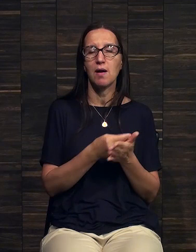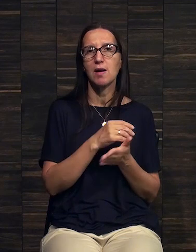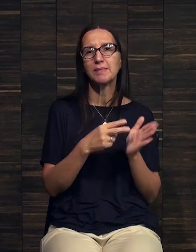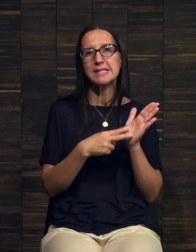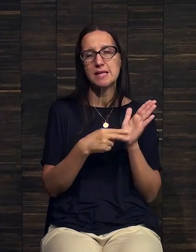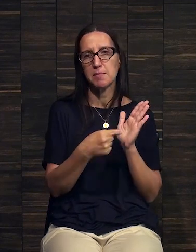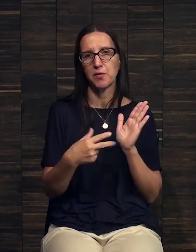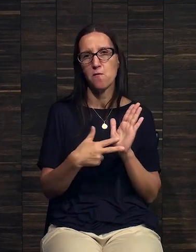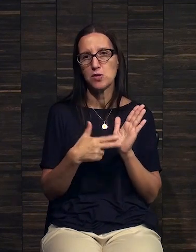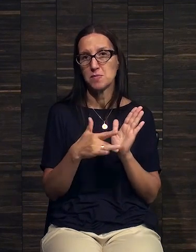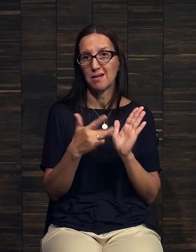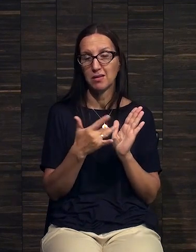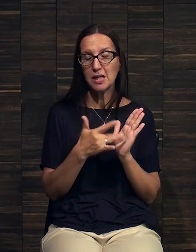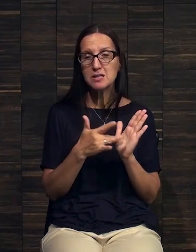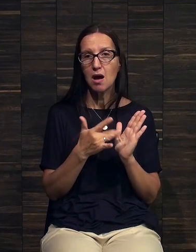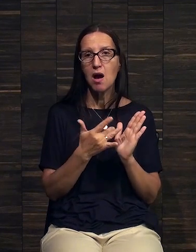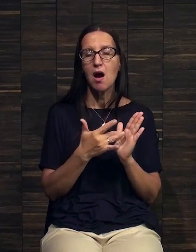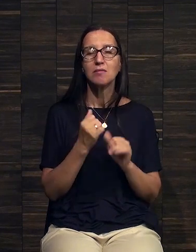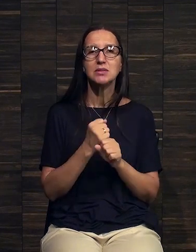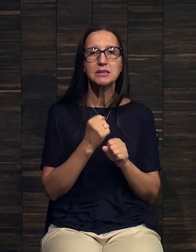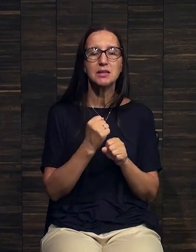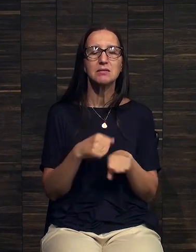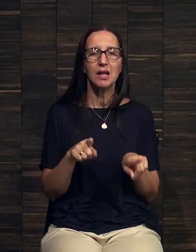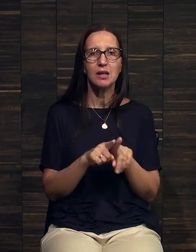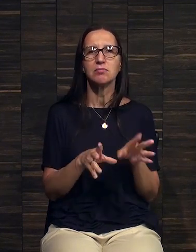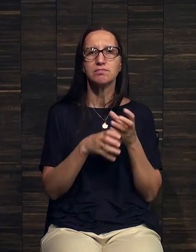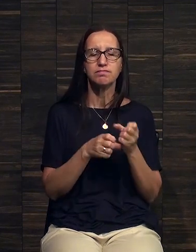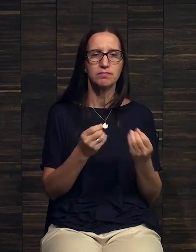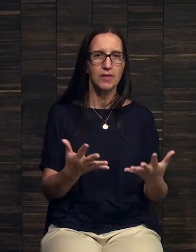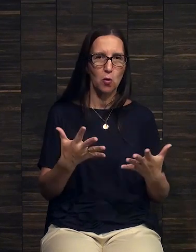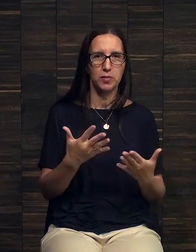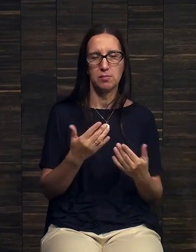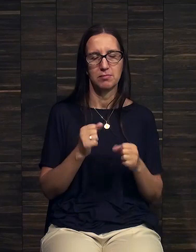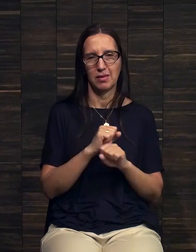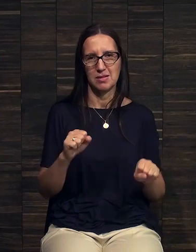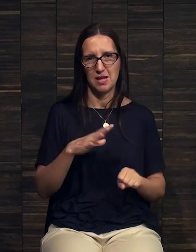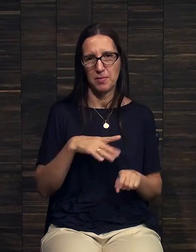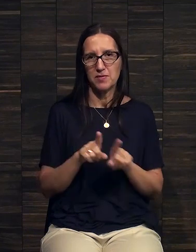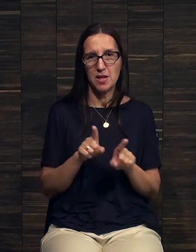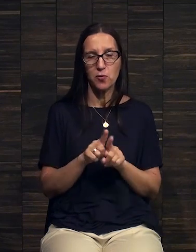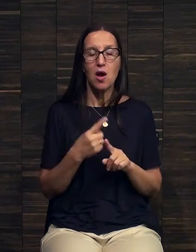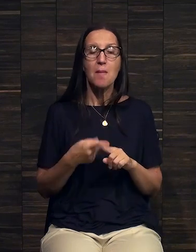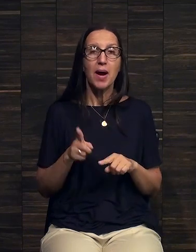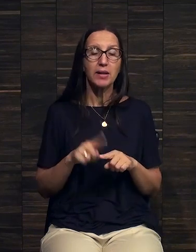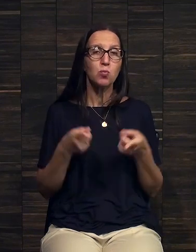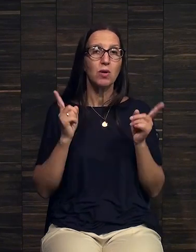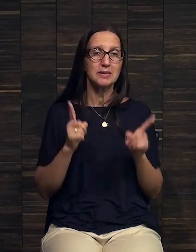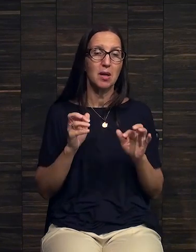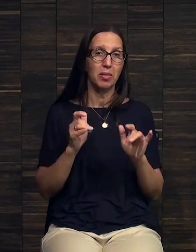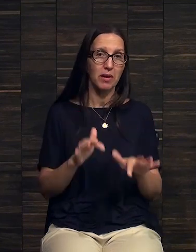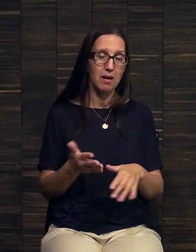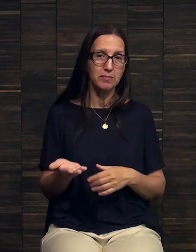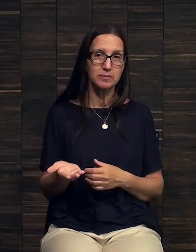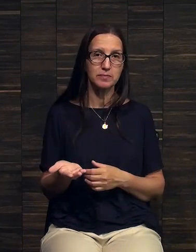in the magazine, each story has 7 to 8 pages, and so,